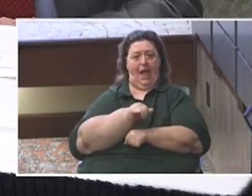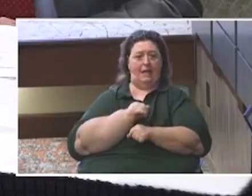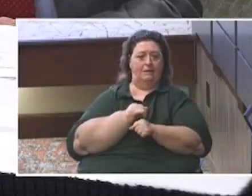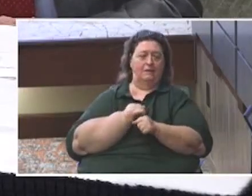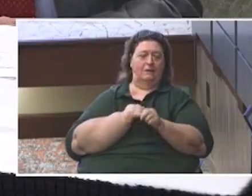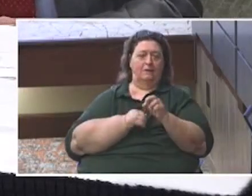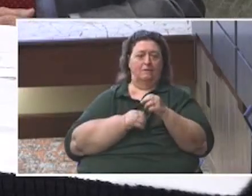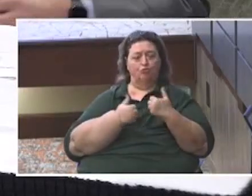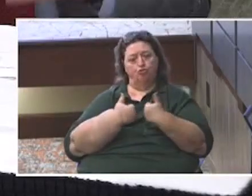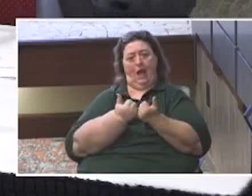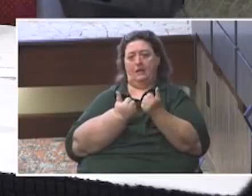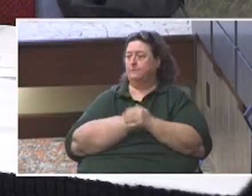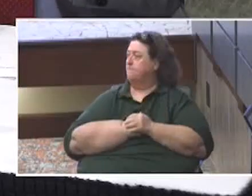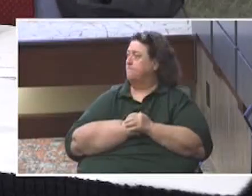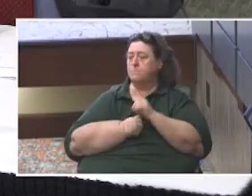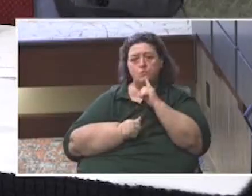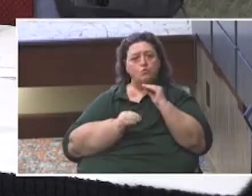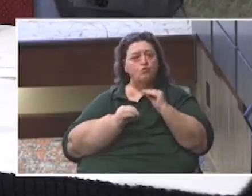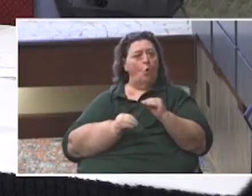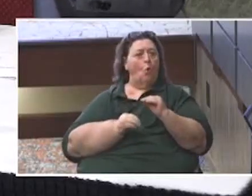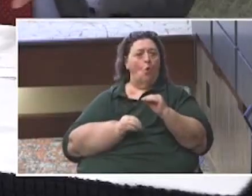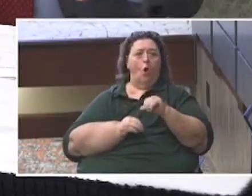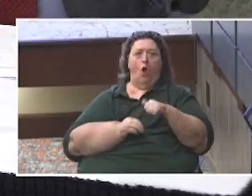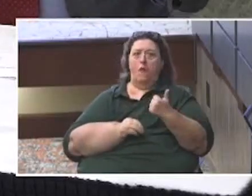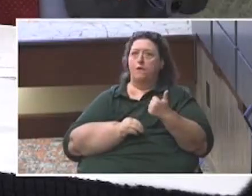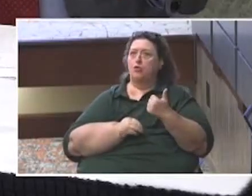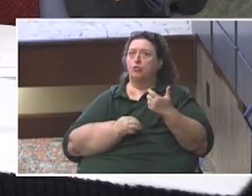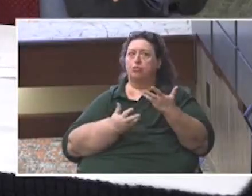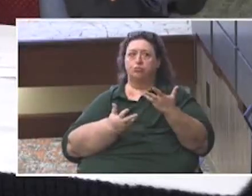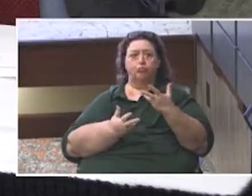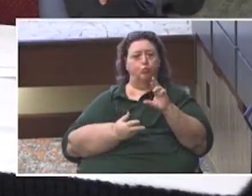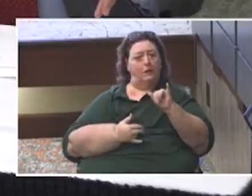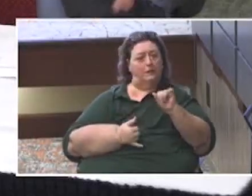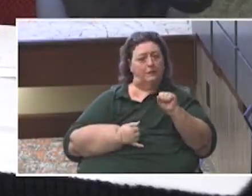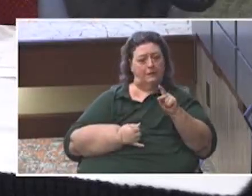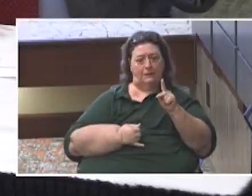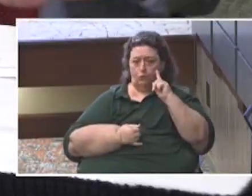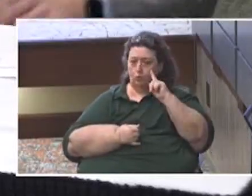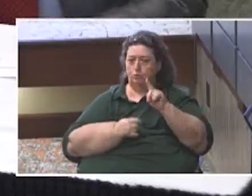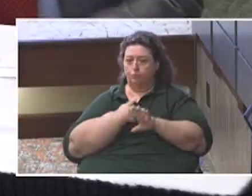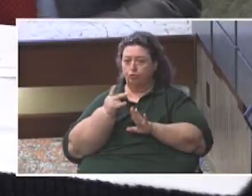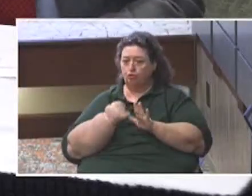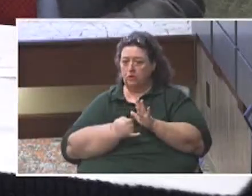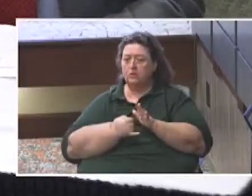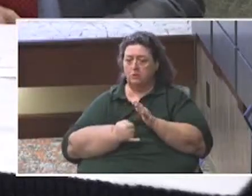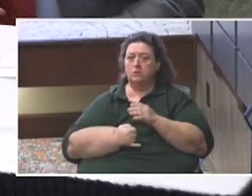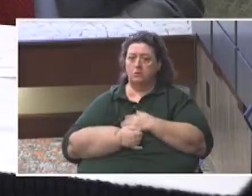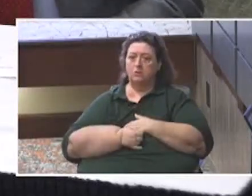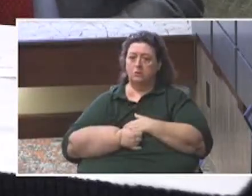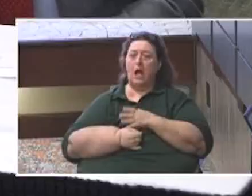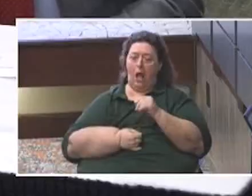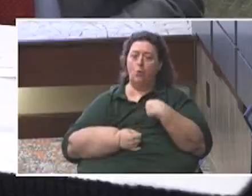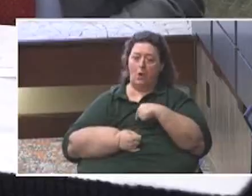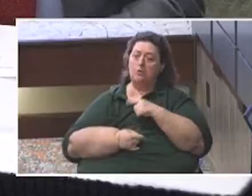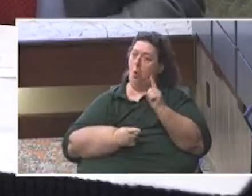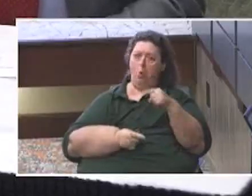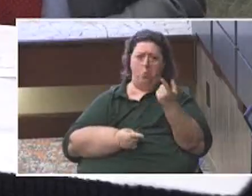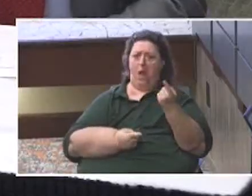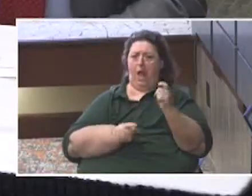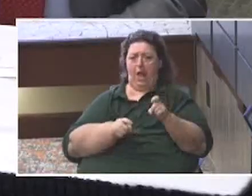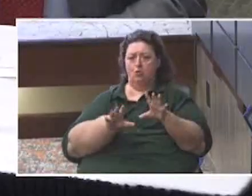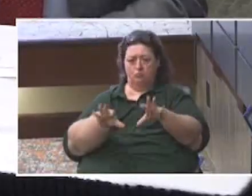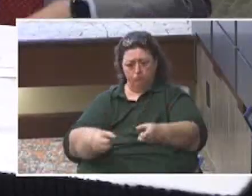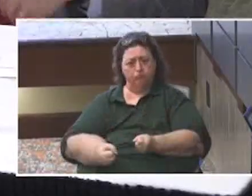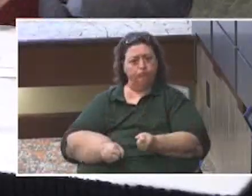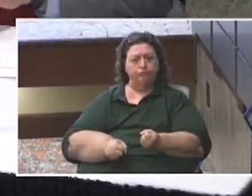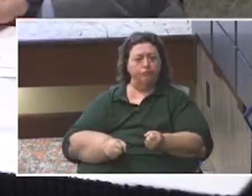current risk to the project besides us mitigating and removing that waste from the site. So I want to drill